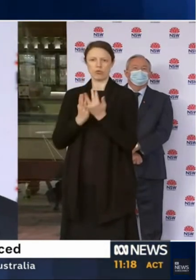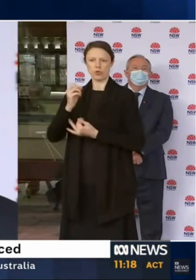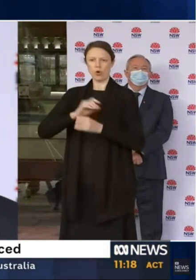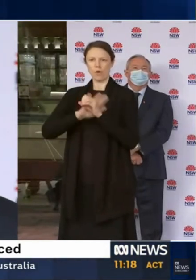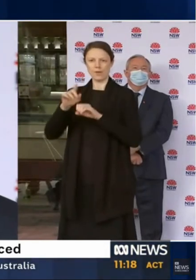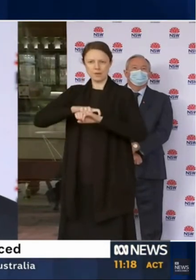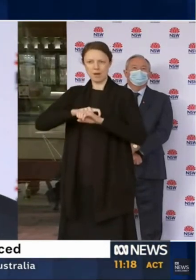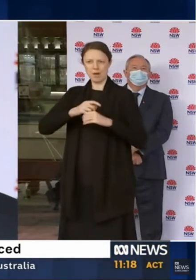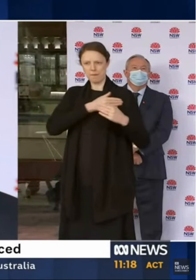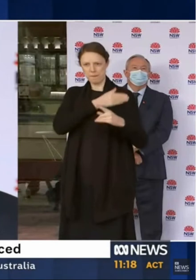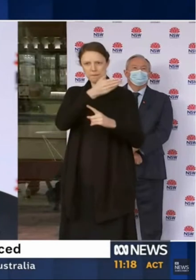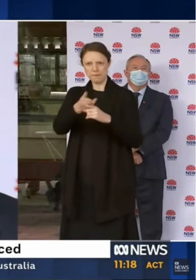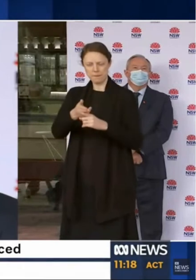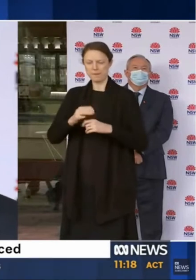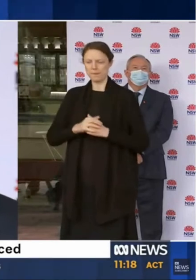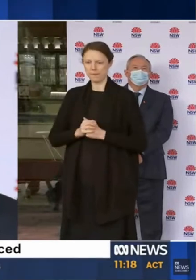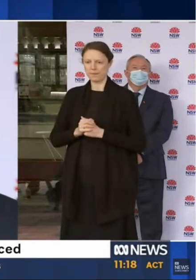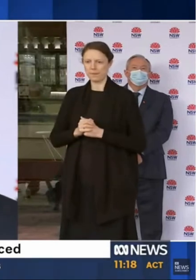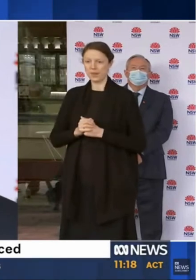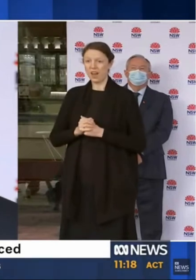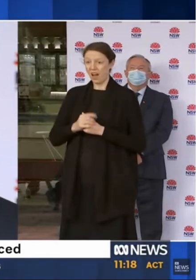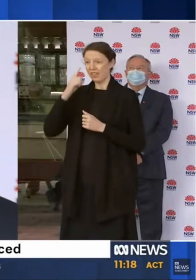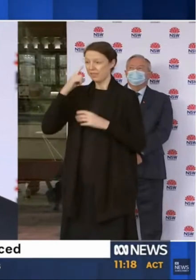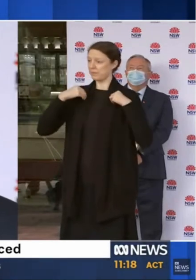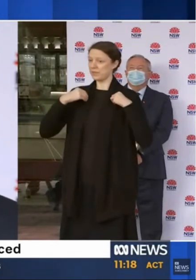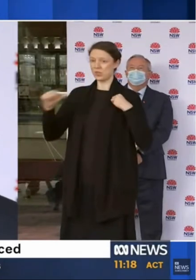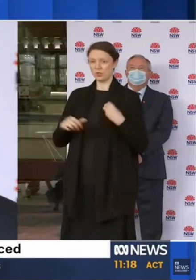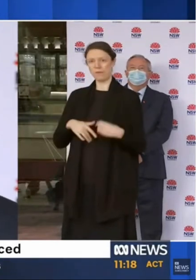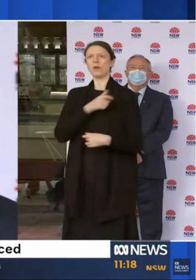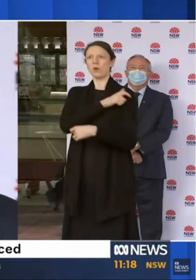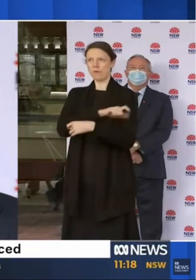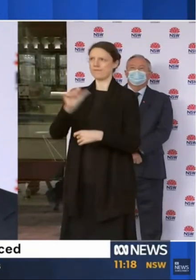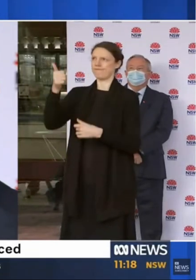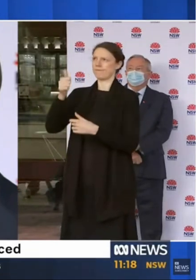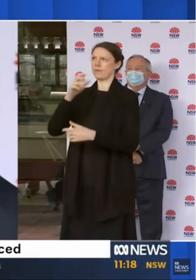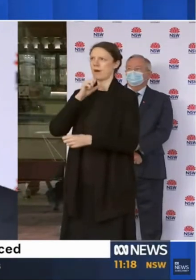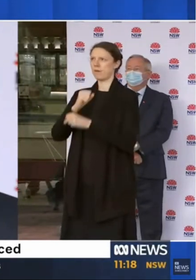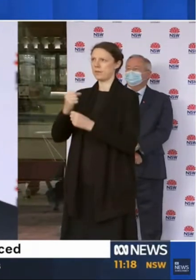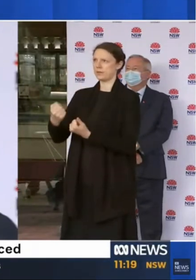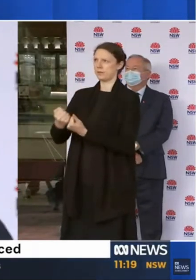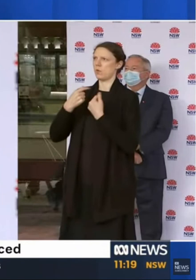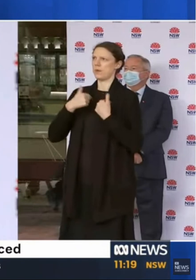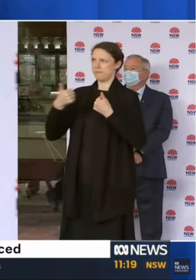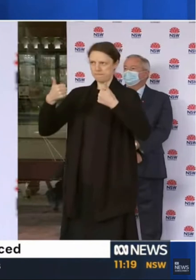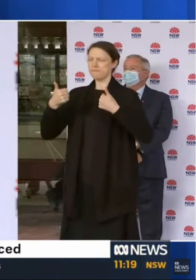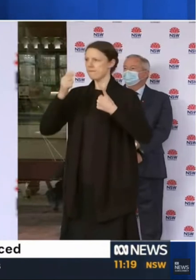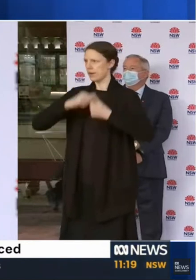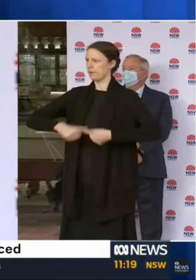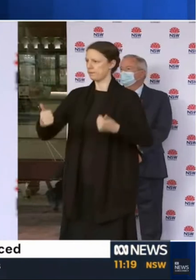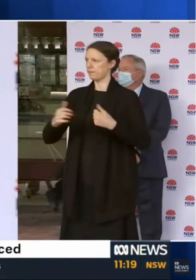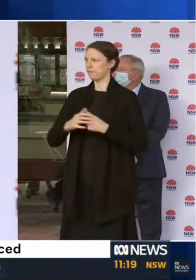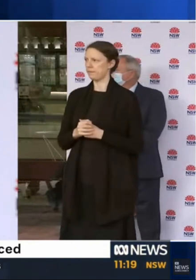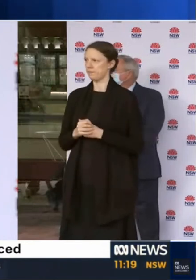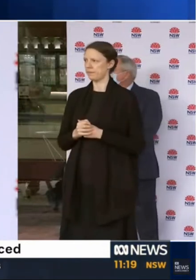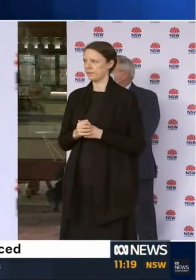state, individuals should have confidence today that the New South Wales government has got your back and we're going to come through this stronger than ever. And how much money can we... Someone